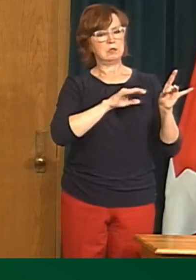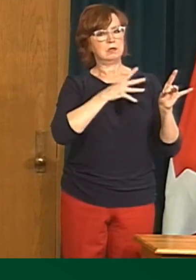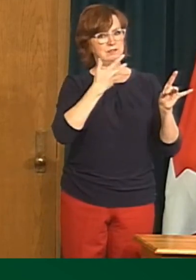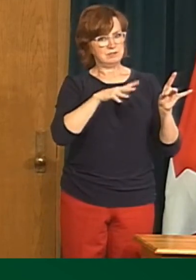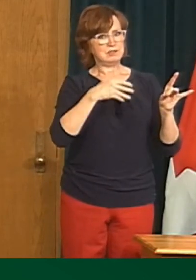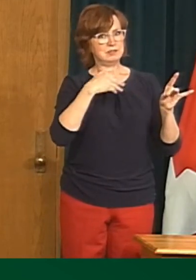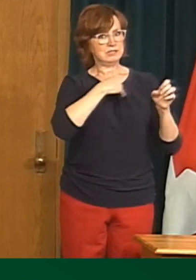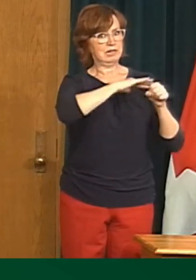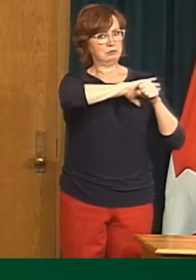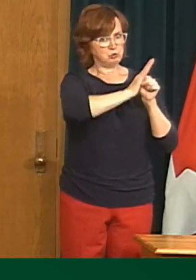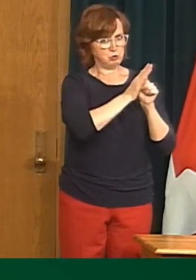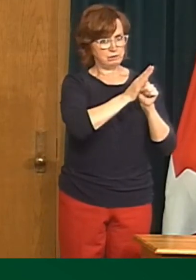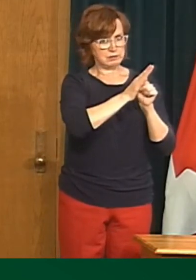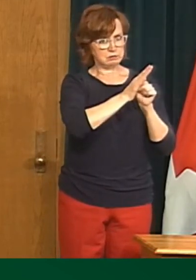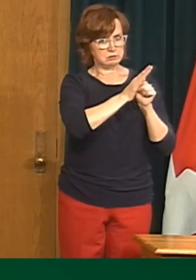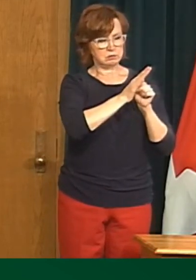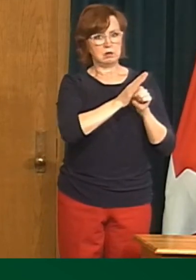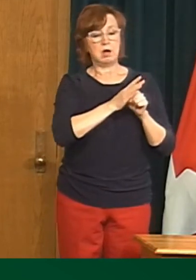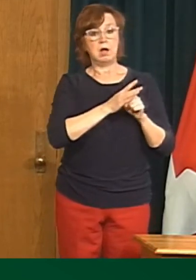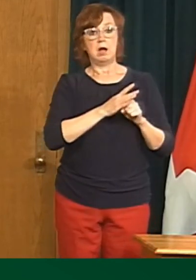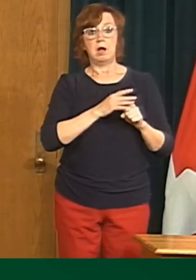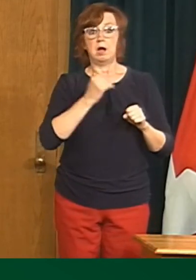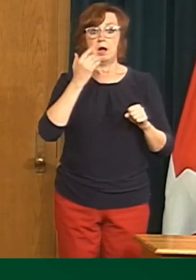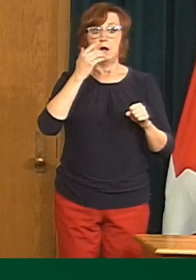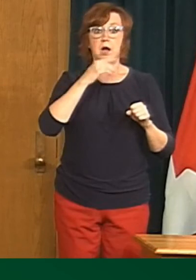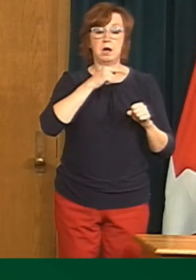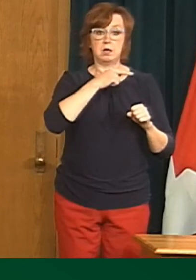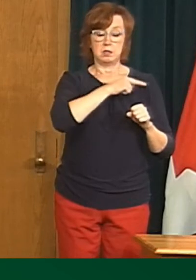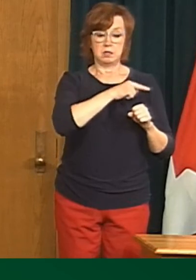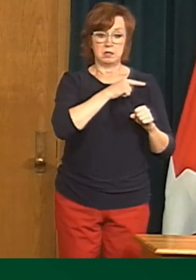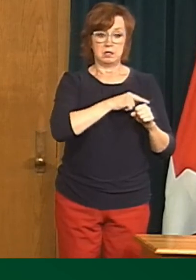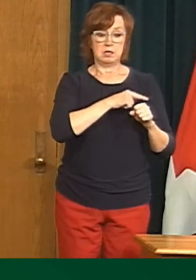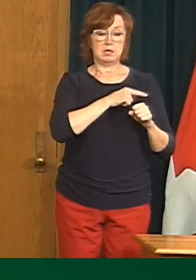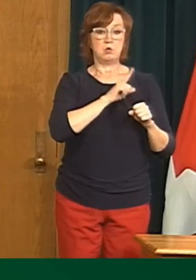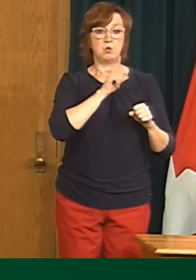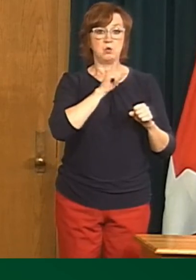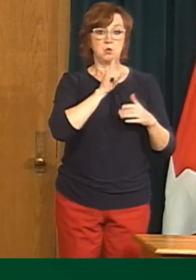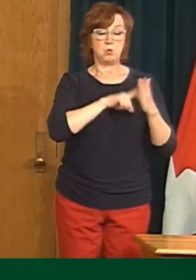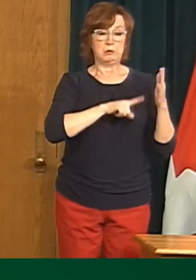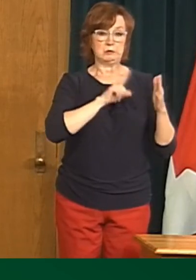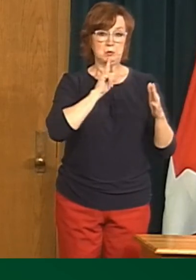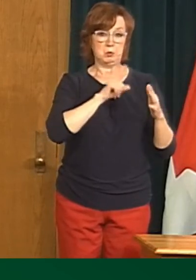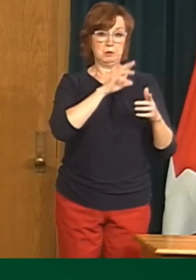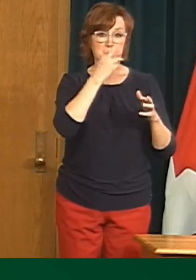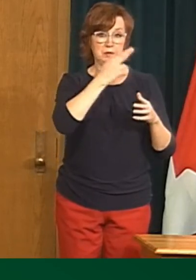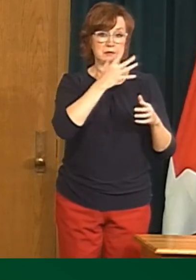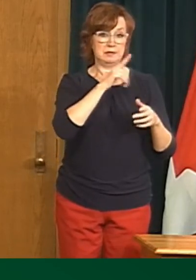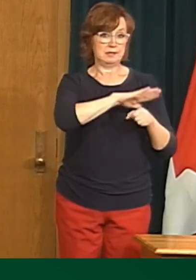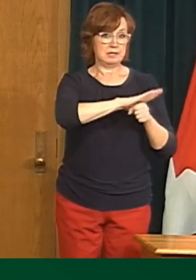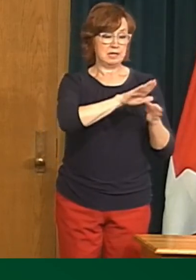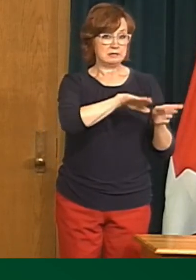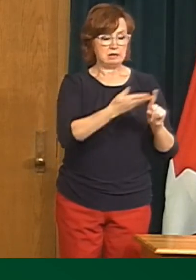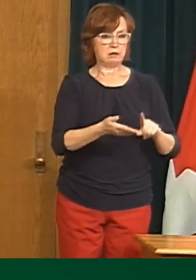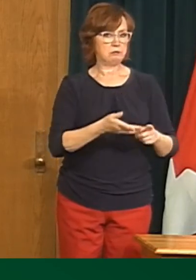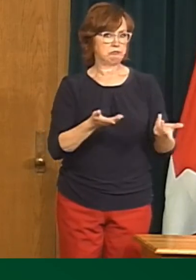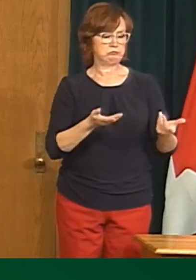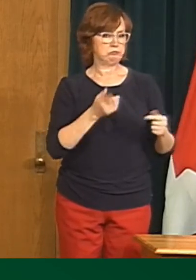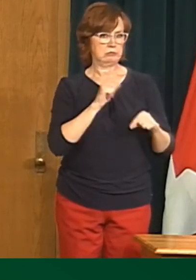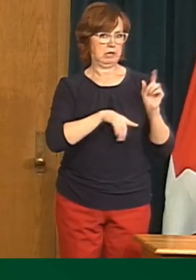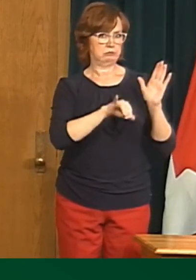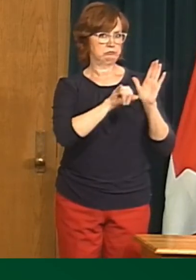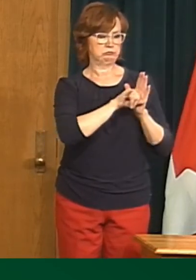a contributing cause of death. We are simply reporting all of the deaths. The delay is in relation